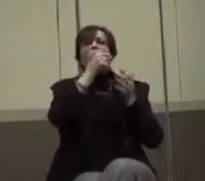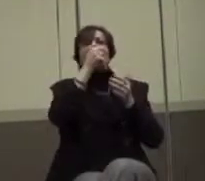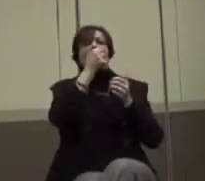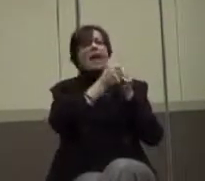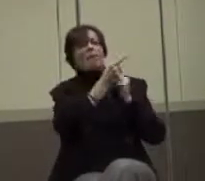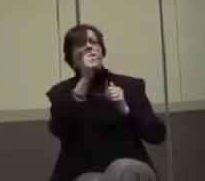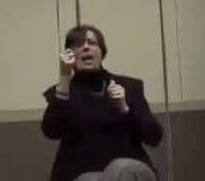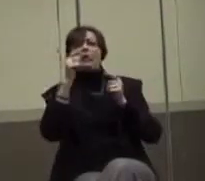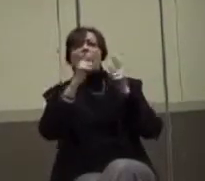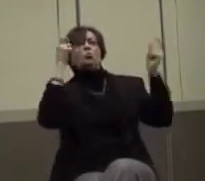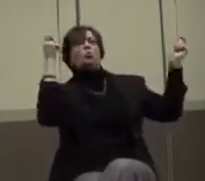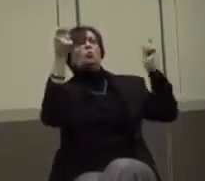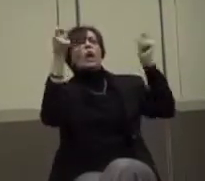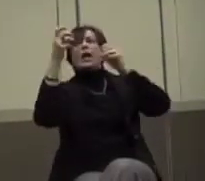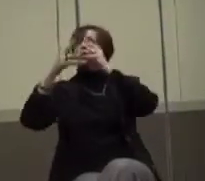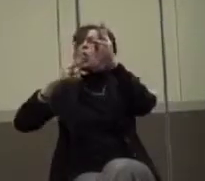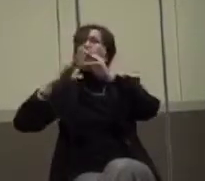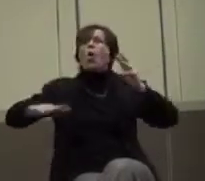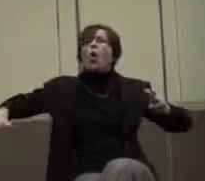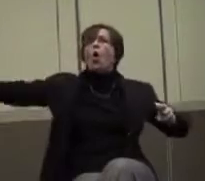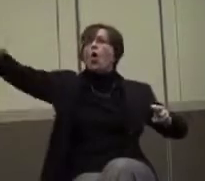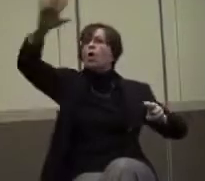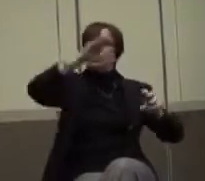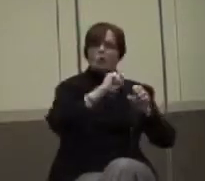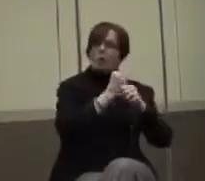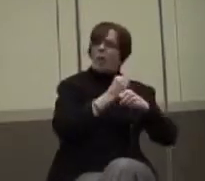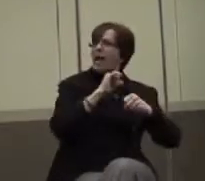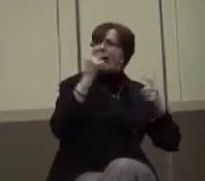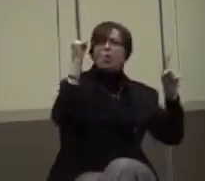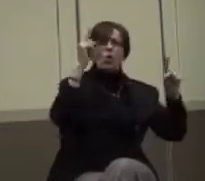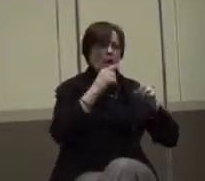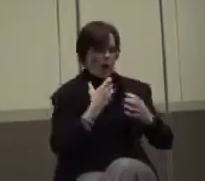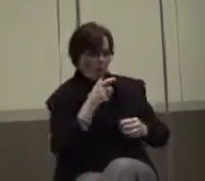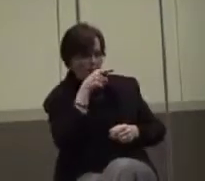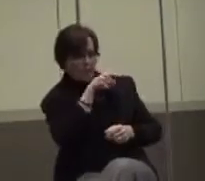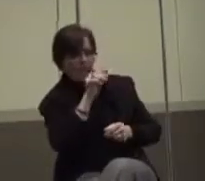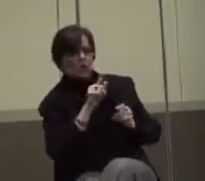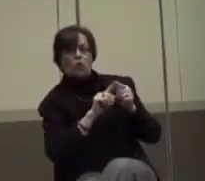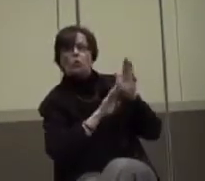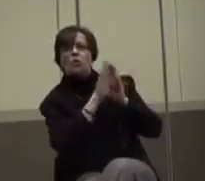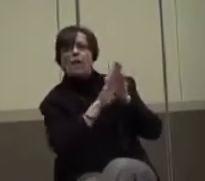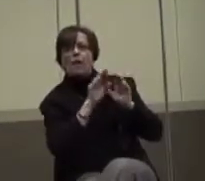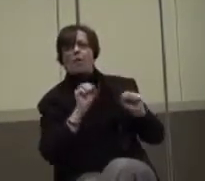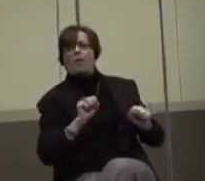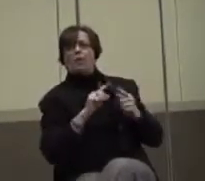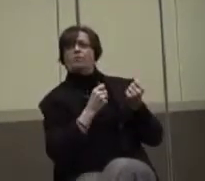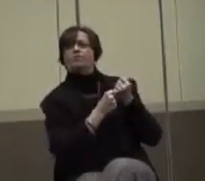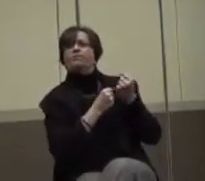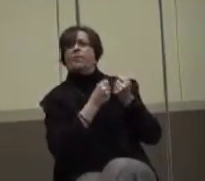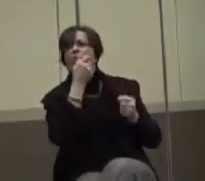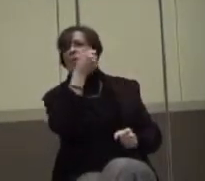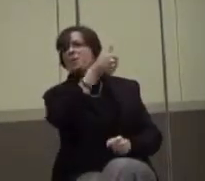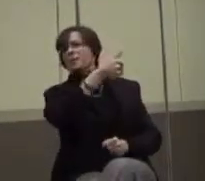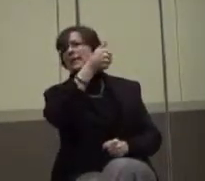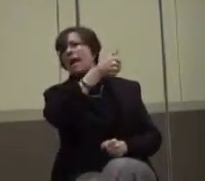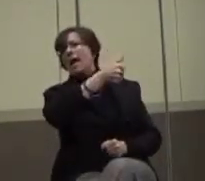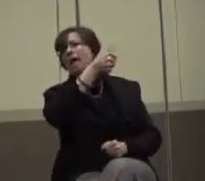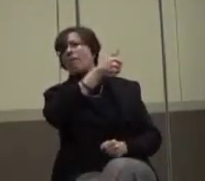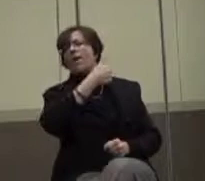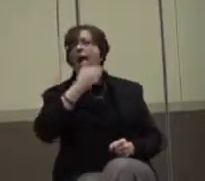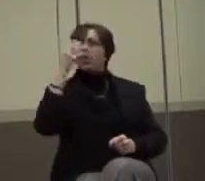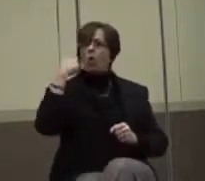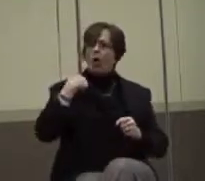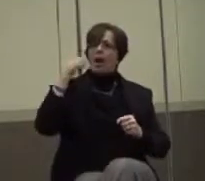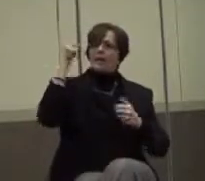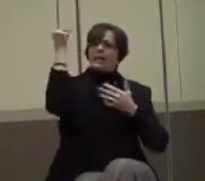world around them to make it work. I want a child who can have some ability to advocate for themselves. So I know I need these kinds of things to